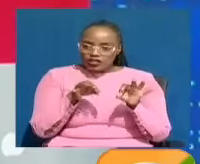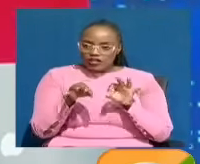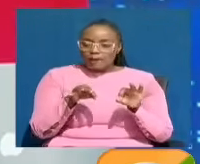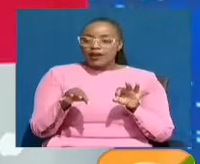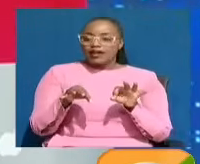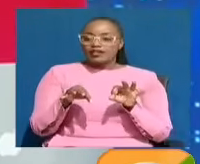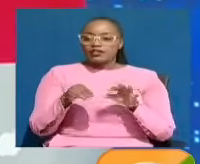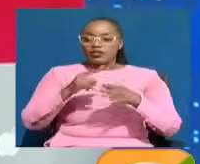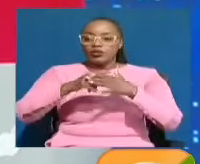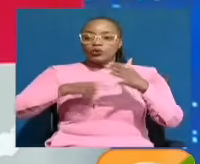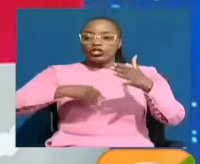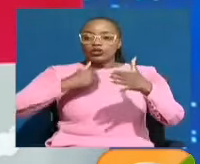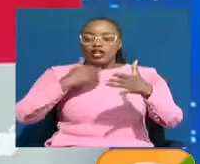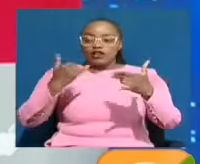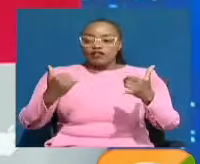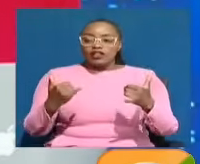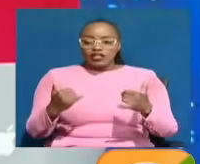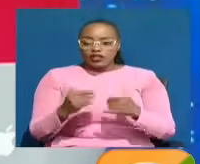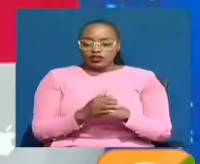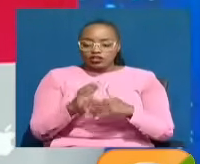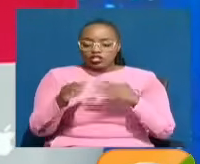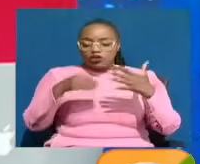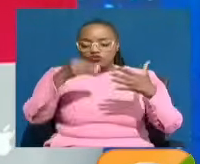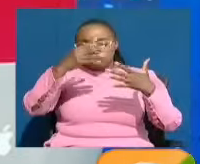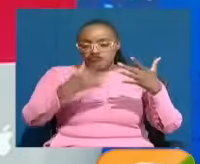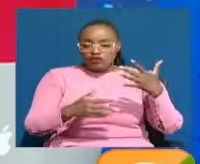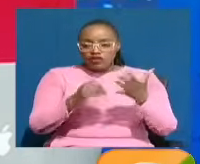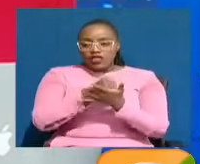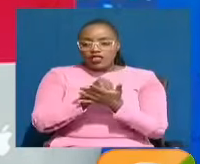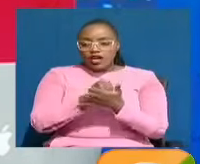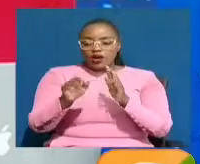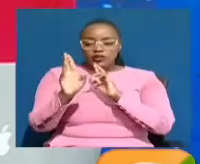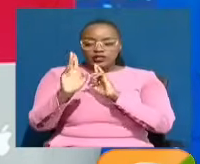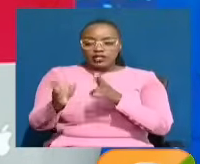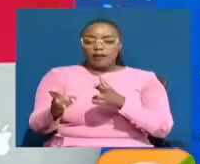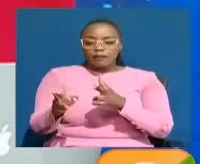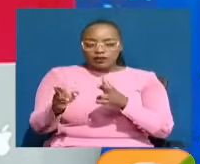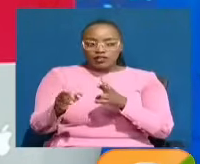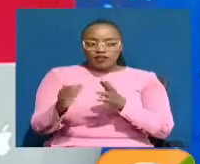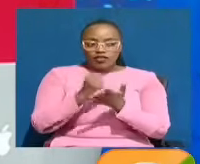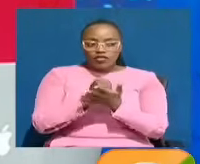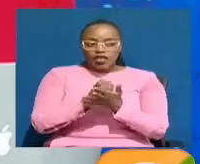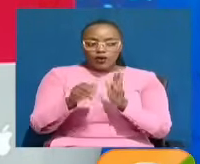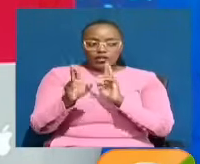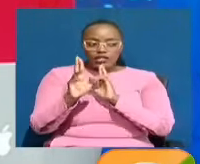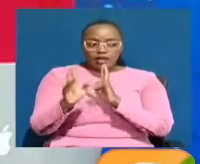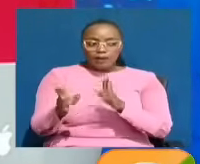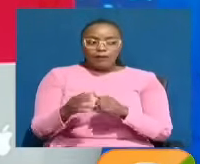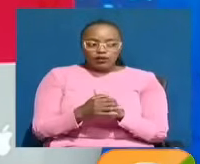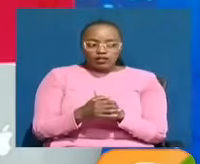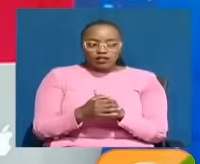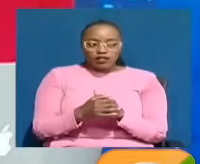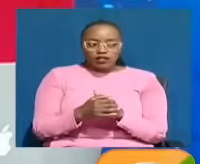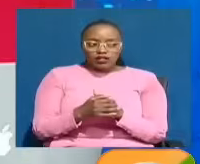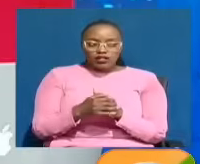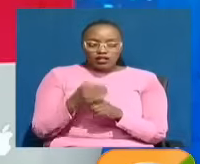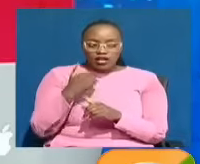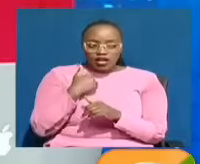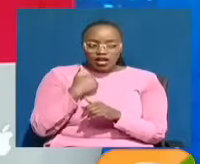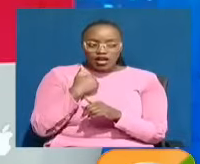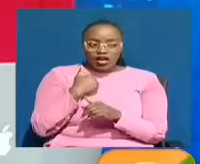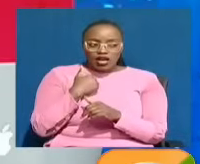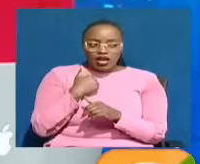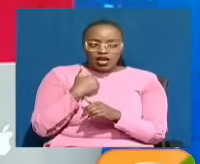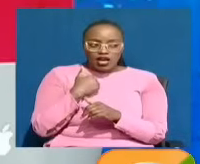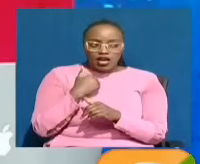into that, and that is the audit report. The audit report, this is the Executive Office of the President, as I've said to